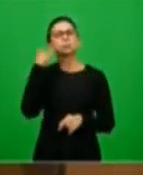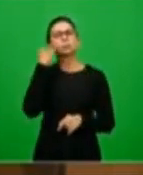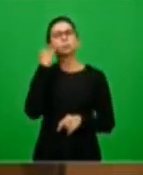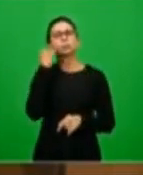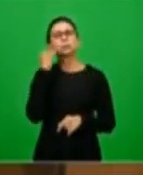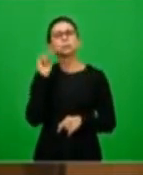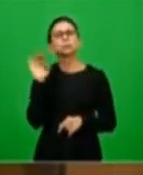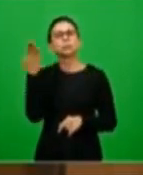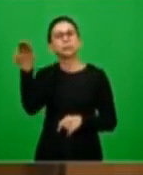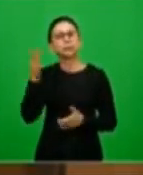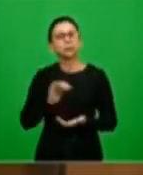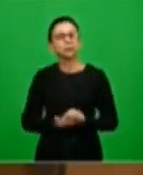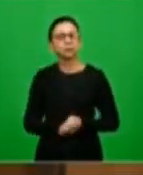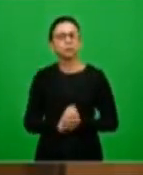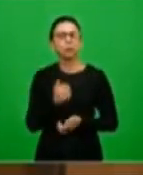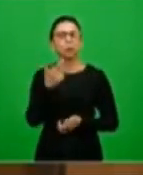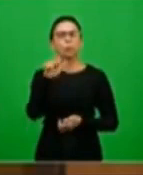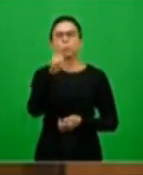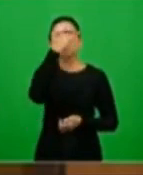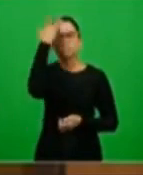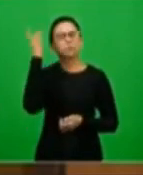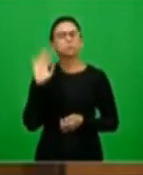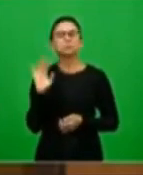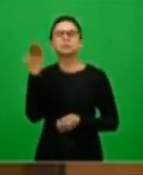Jesus didn't go to the cross because